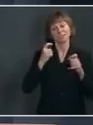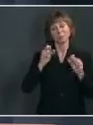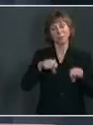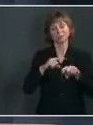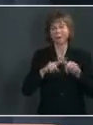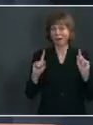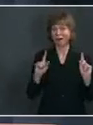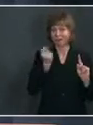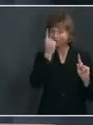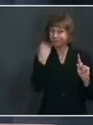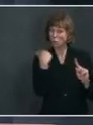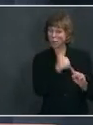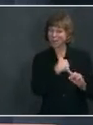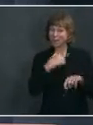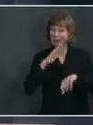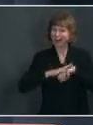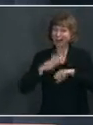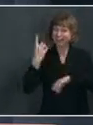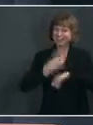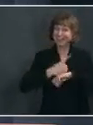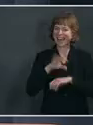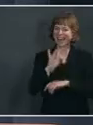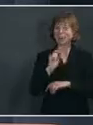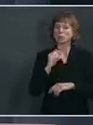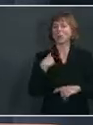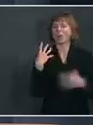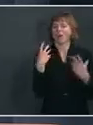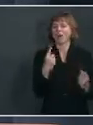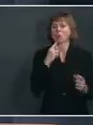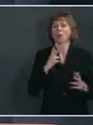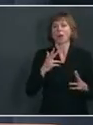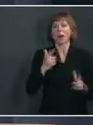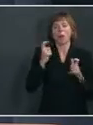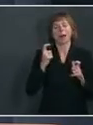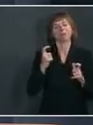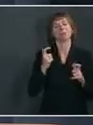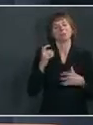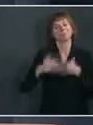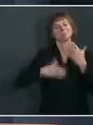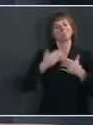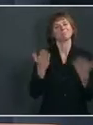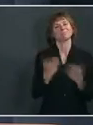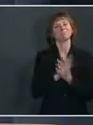we are confident we're still on a pretty rapid pace here. Thanks, everyone.